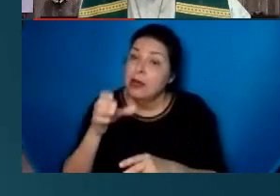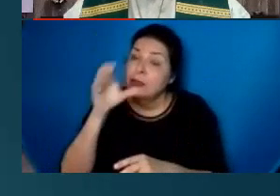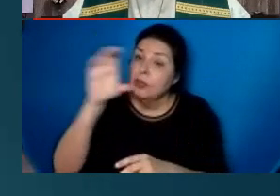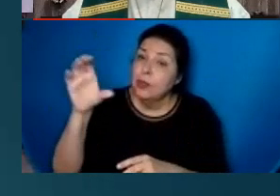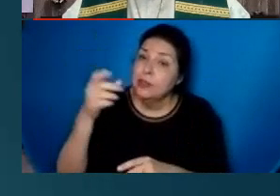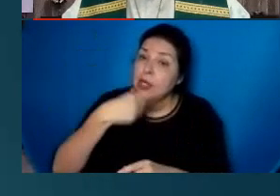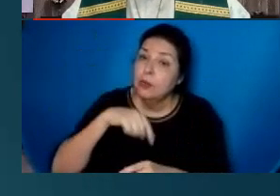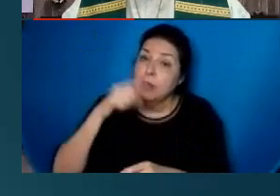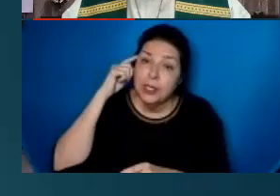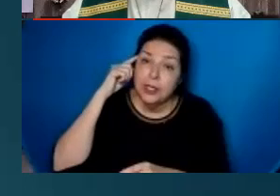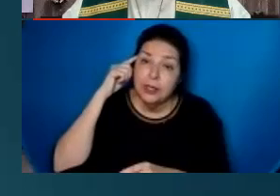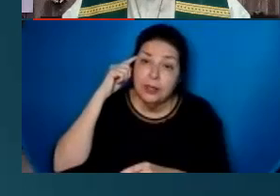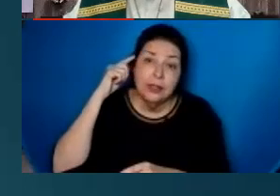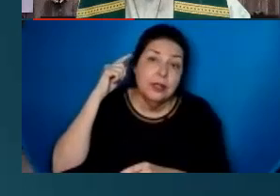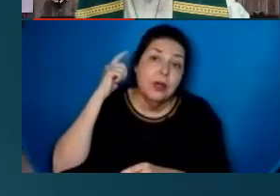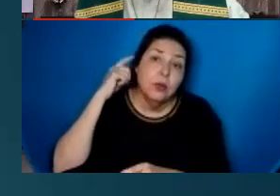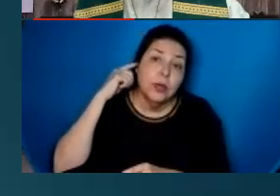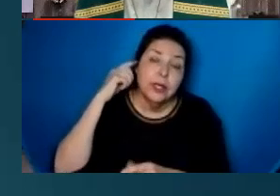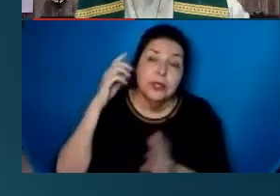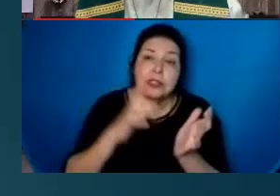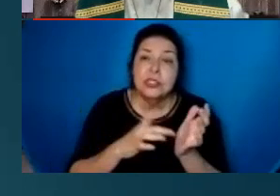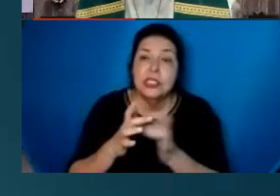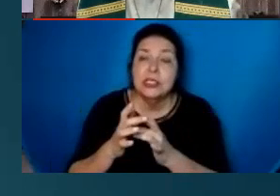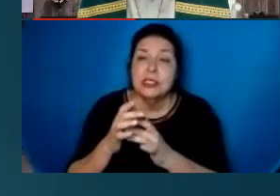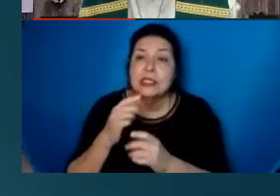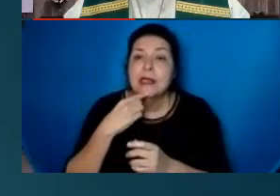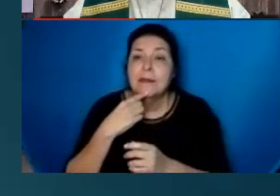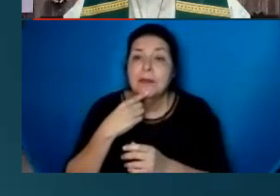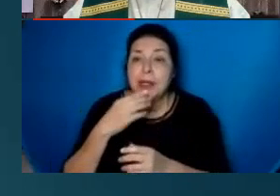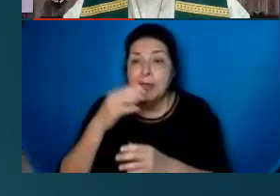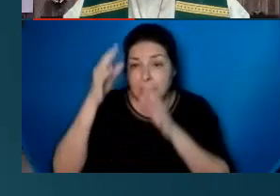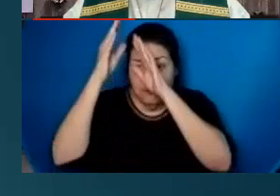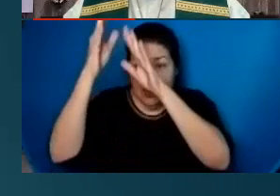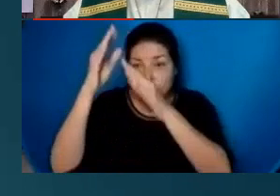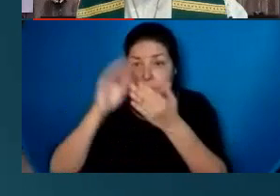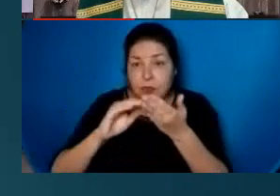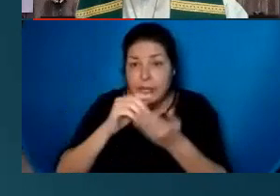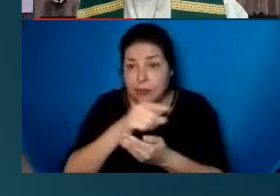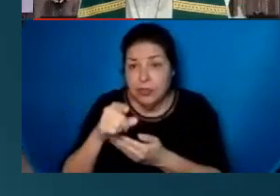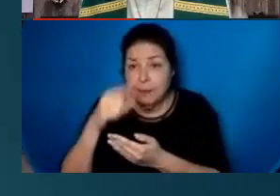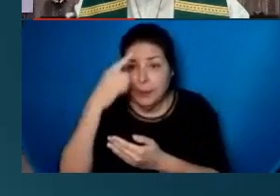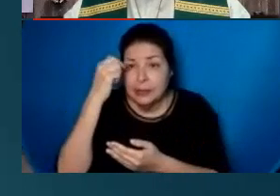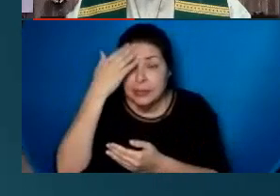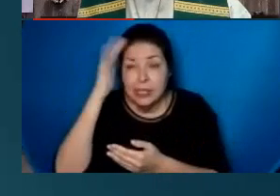say, "Father, forgive them, for they do not know what they do." Jesus